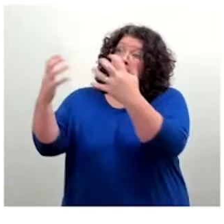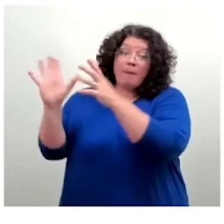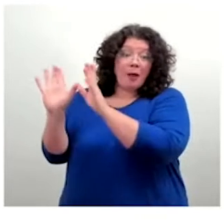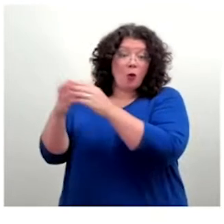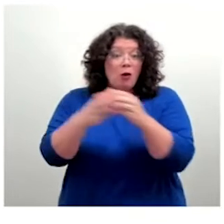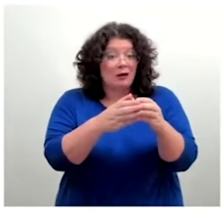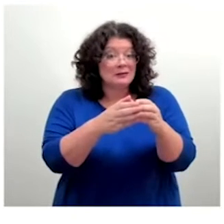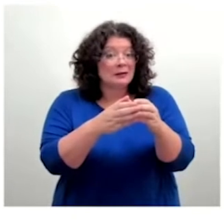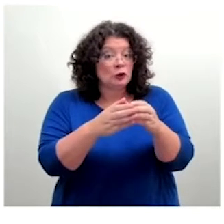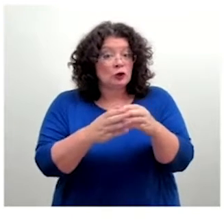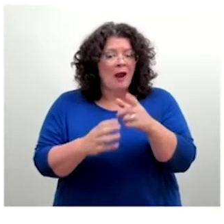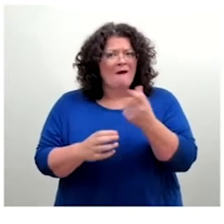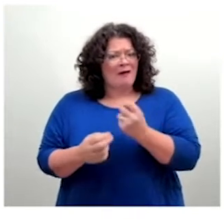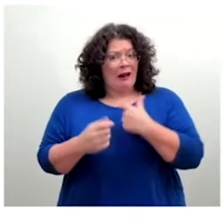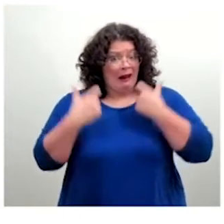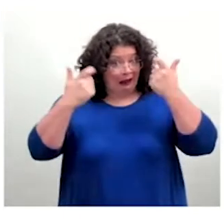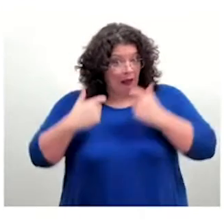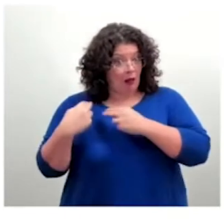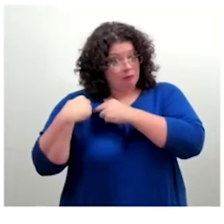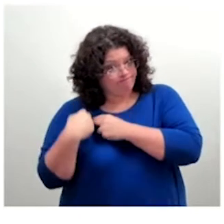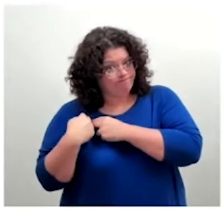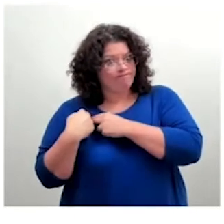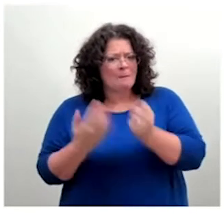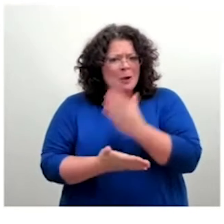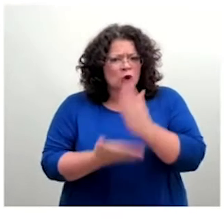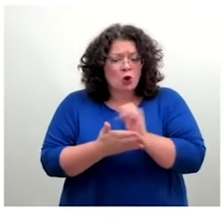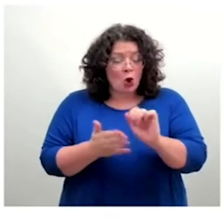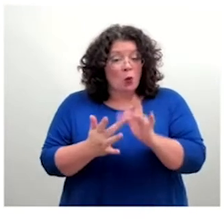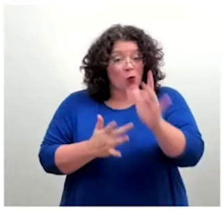to level AA, and I'll explain a little more on that in a moment.